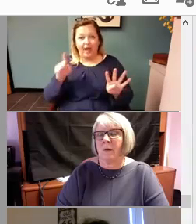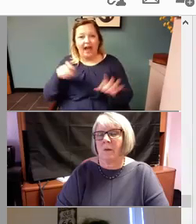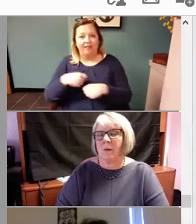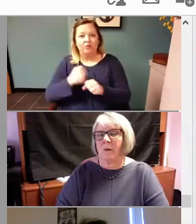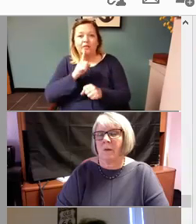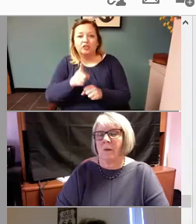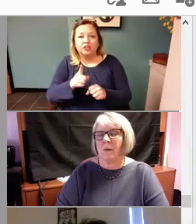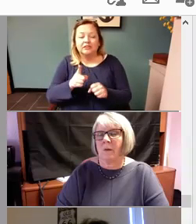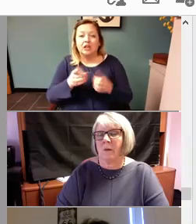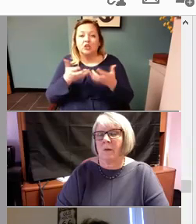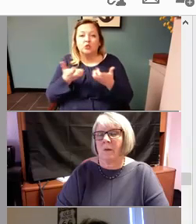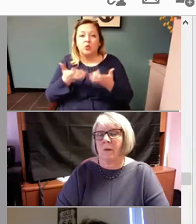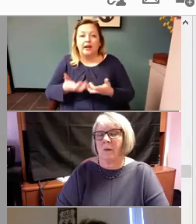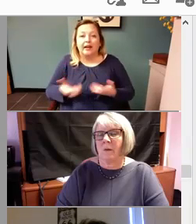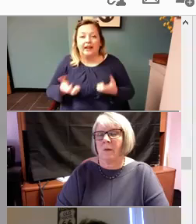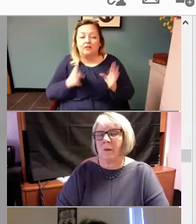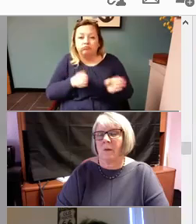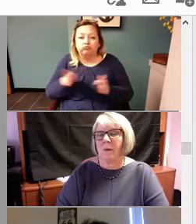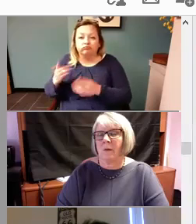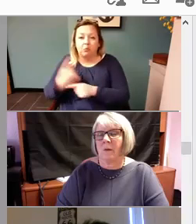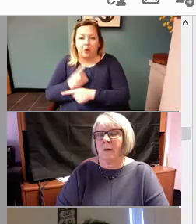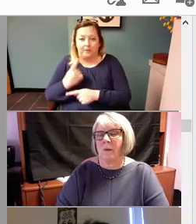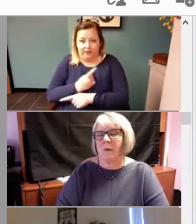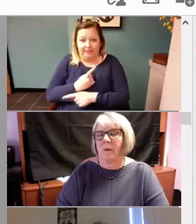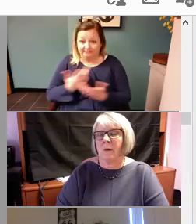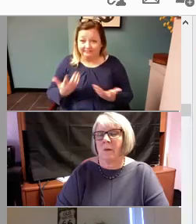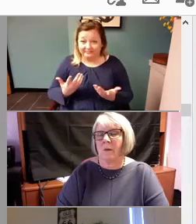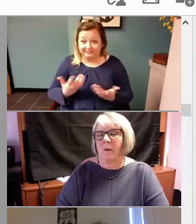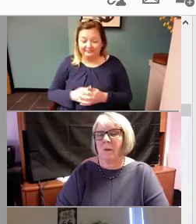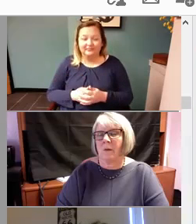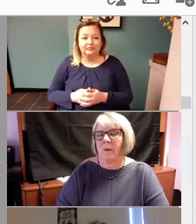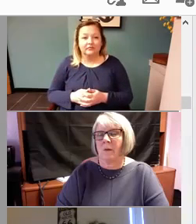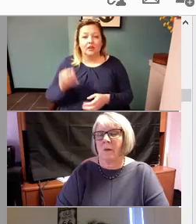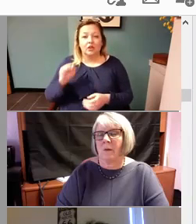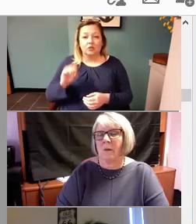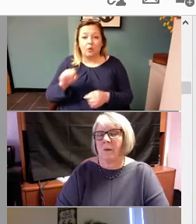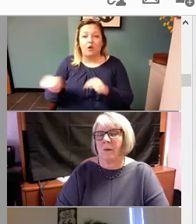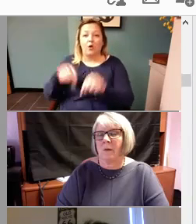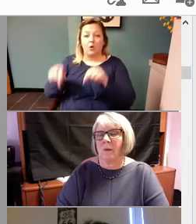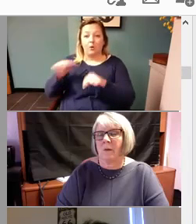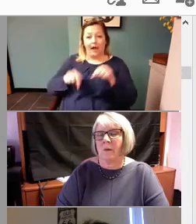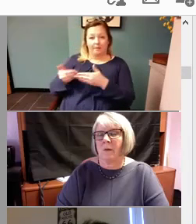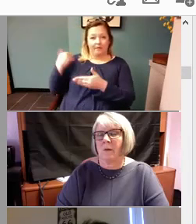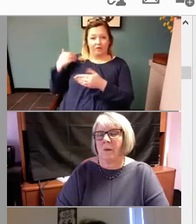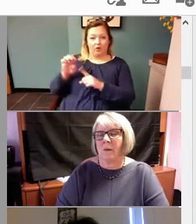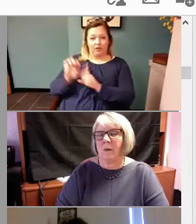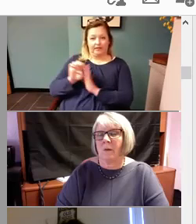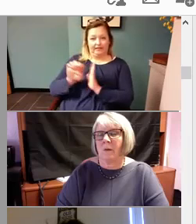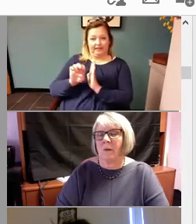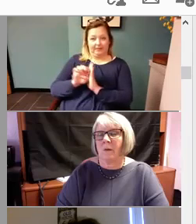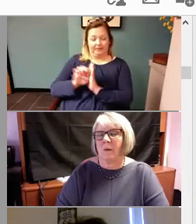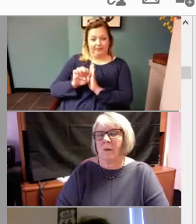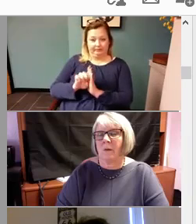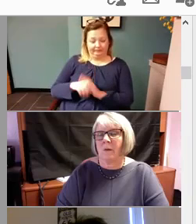Okay, so if we go back to the previous example here that we had,